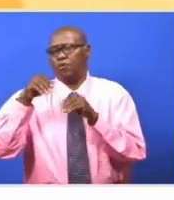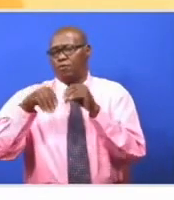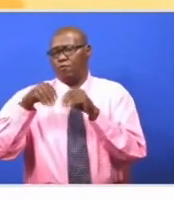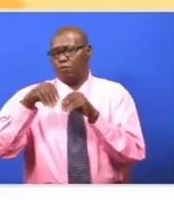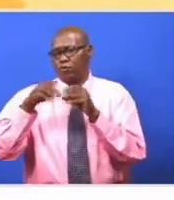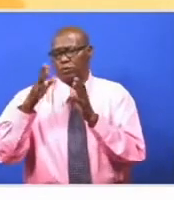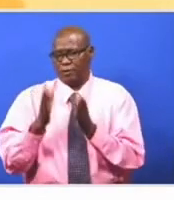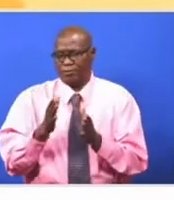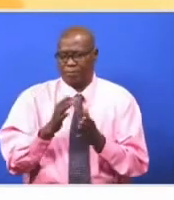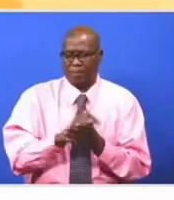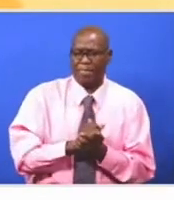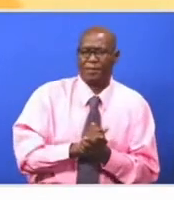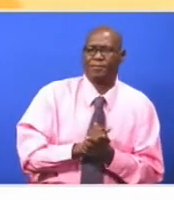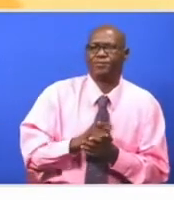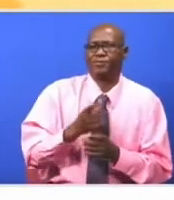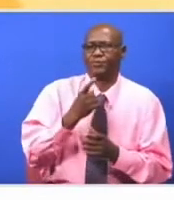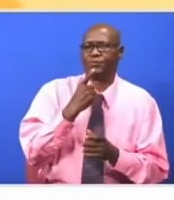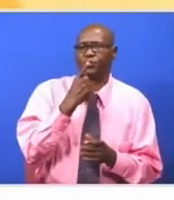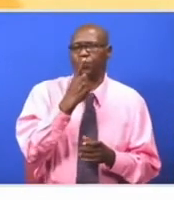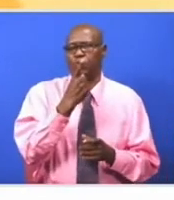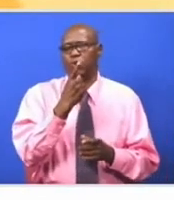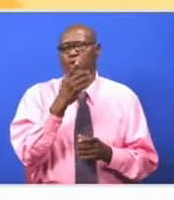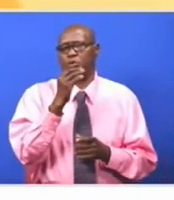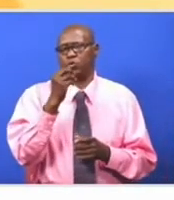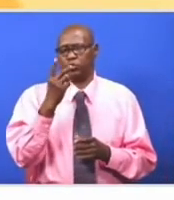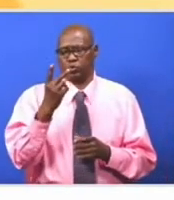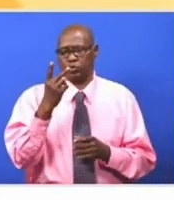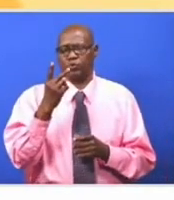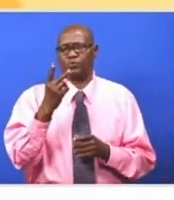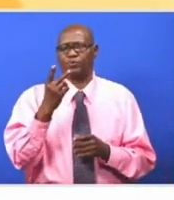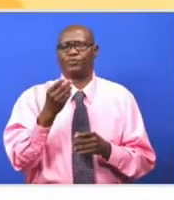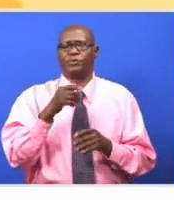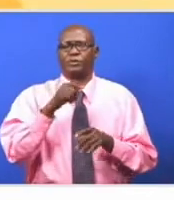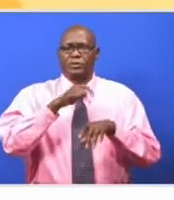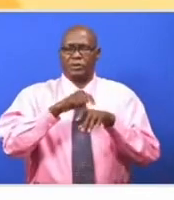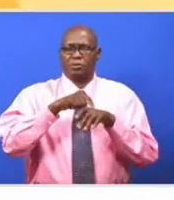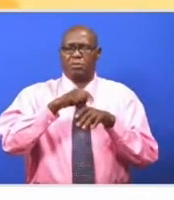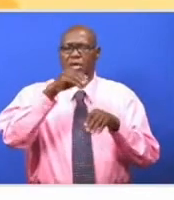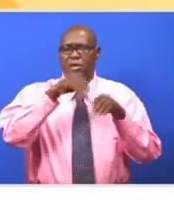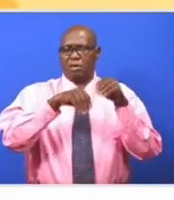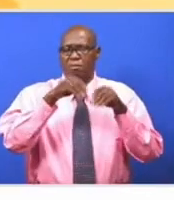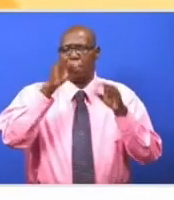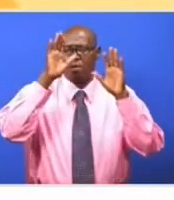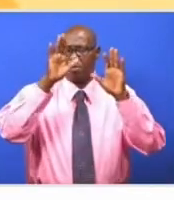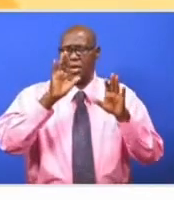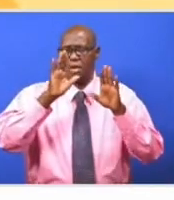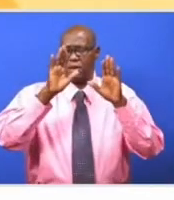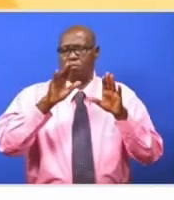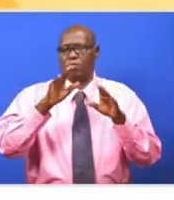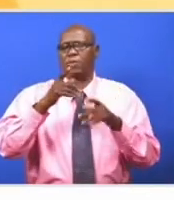At 182 cases were attributed to the campaign period, while 11 were observed on